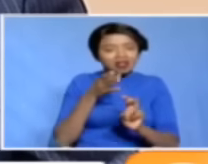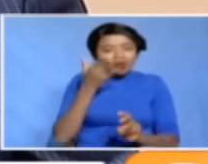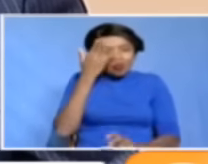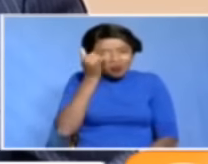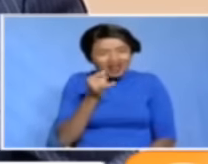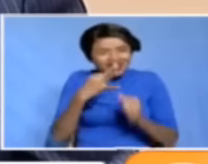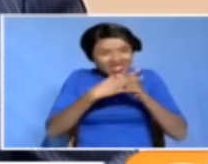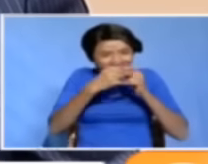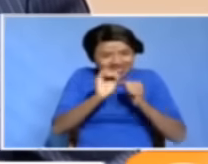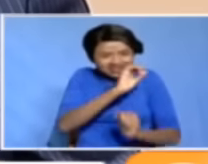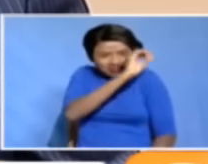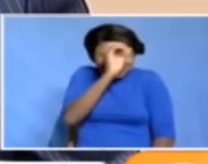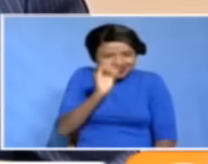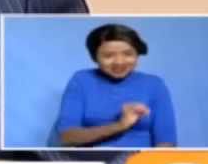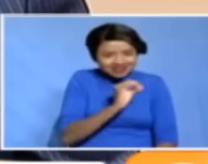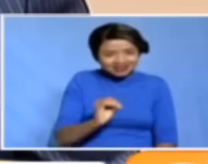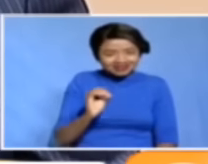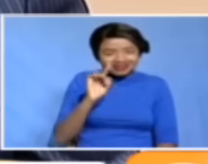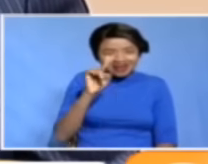that was done